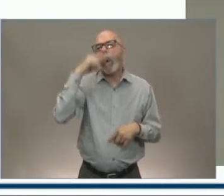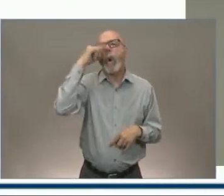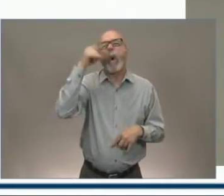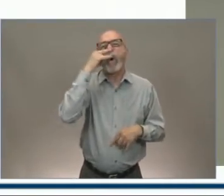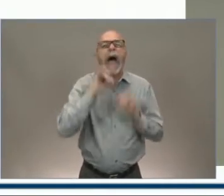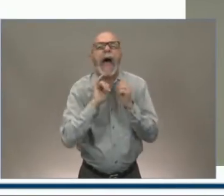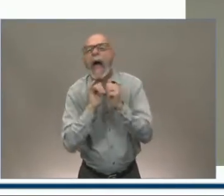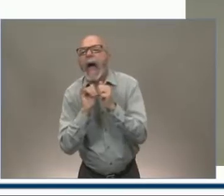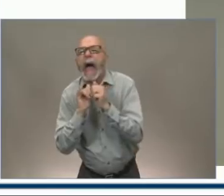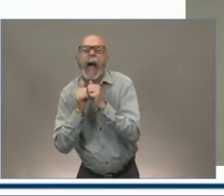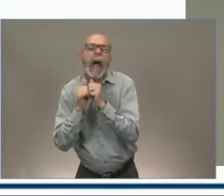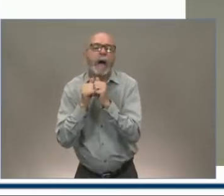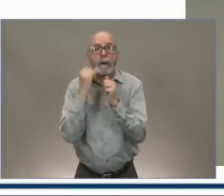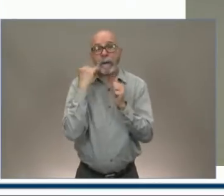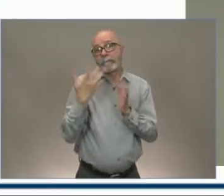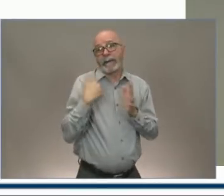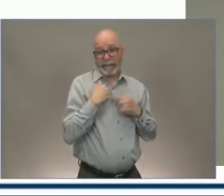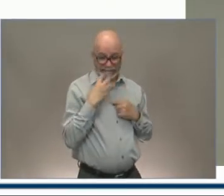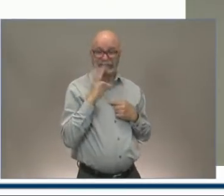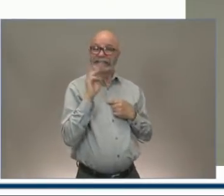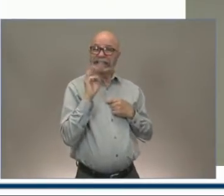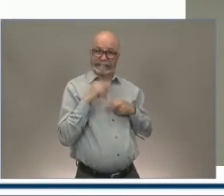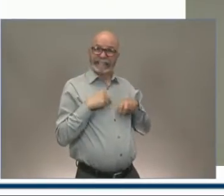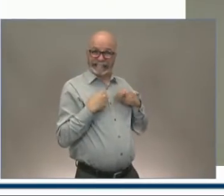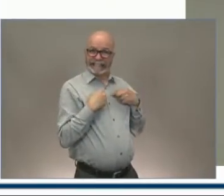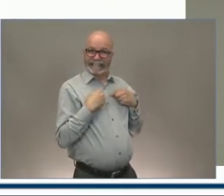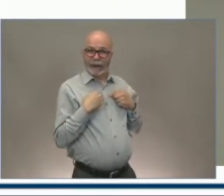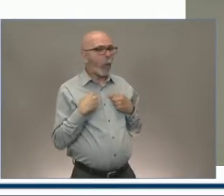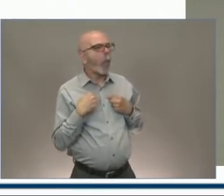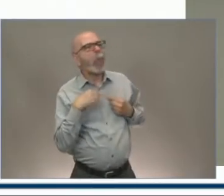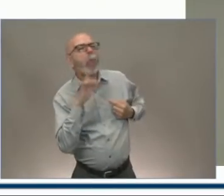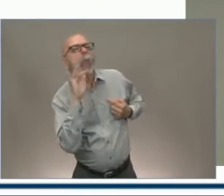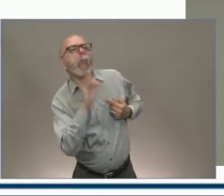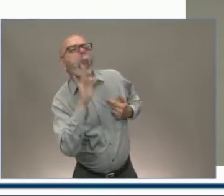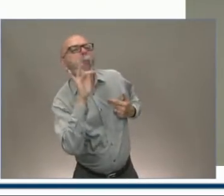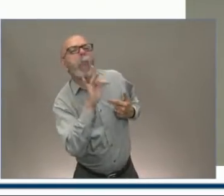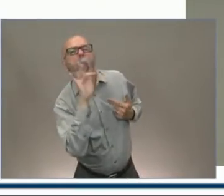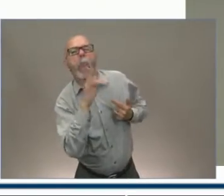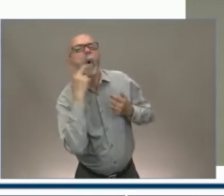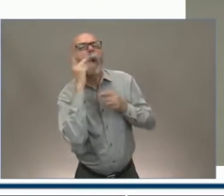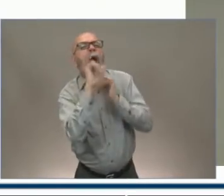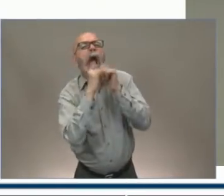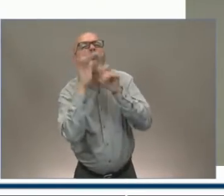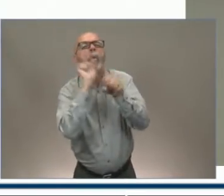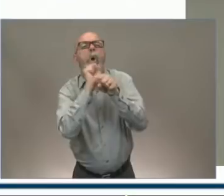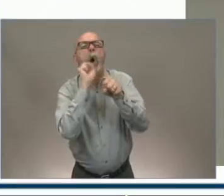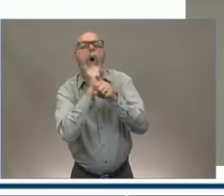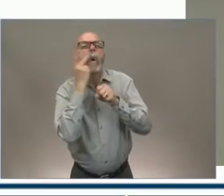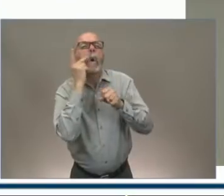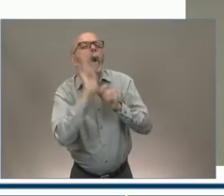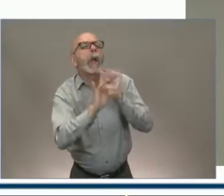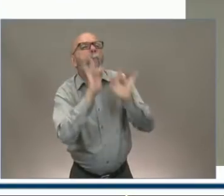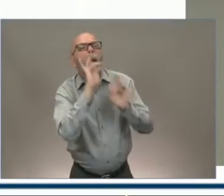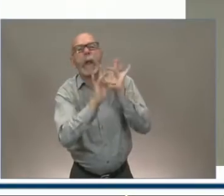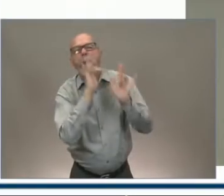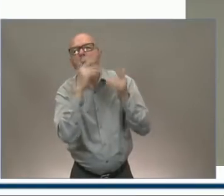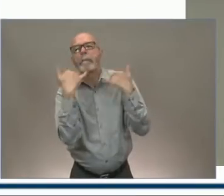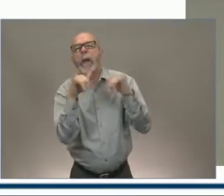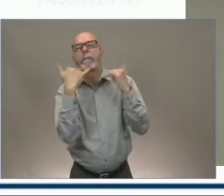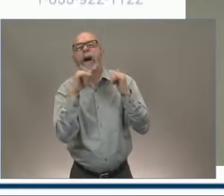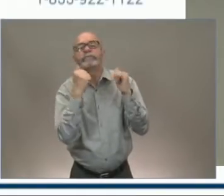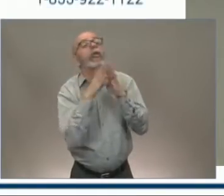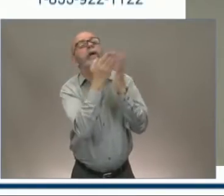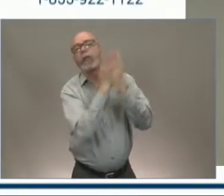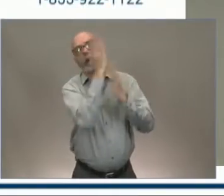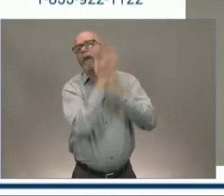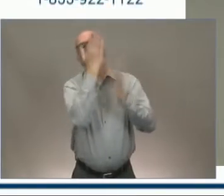group, or there's also some concerns about, this has happened elsewhere as well, about a more nefarious, if you will,